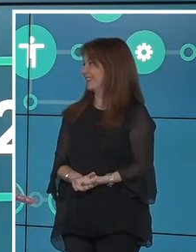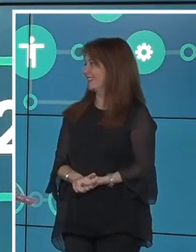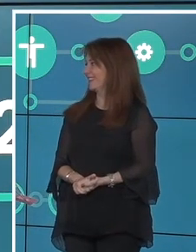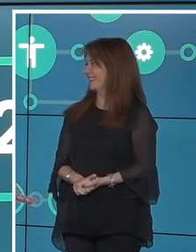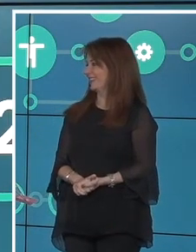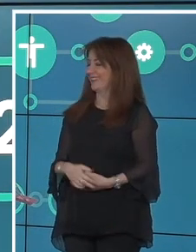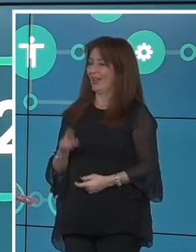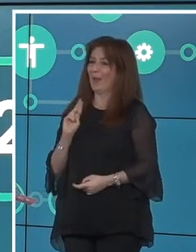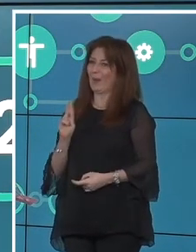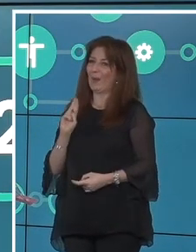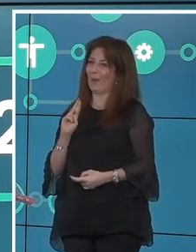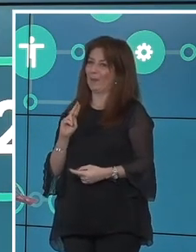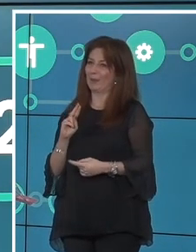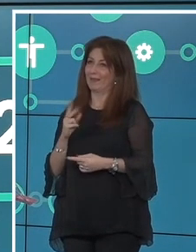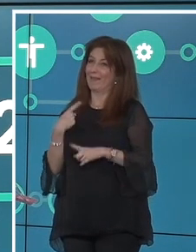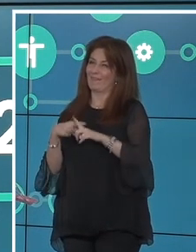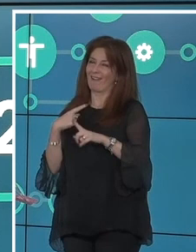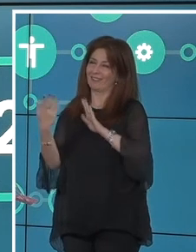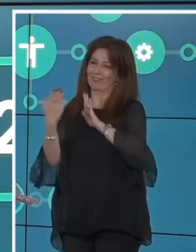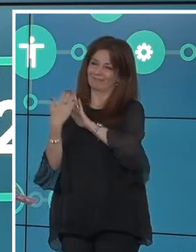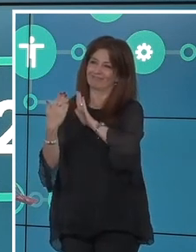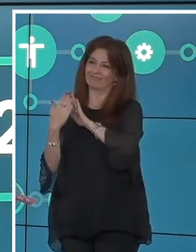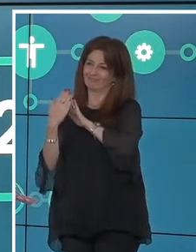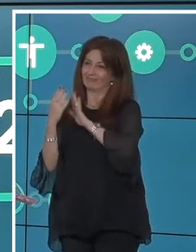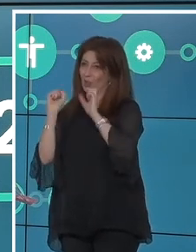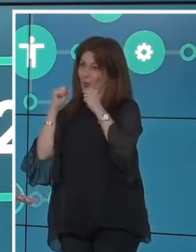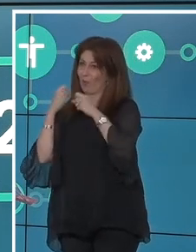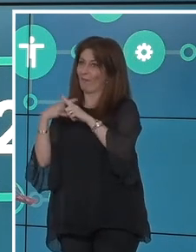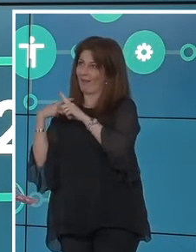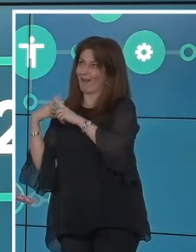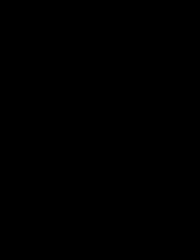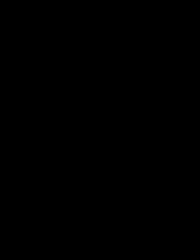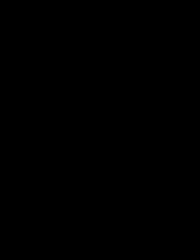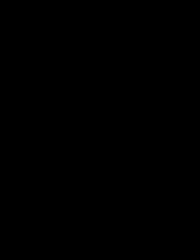I hope it will be faster. Google is very fast.